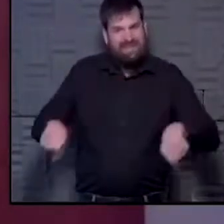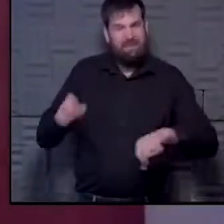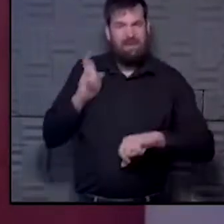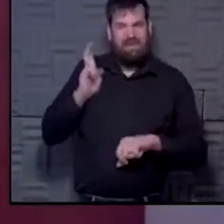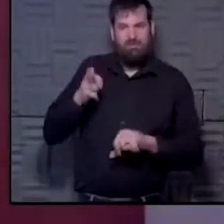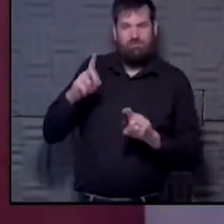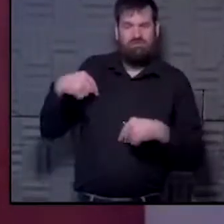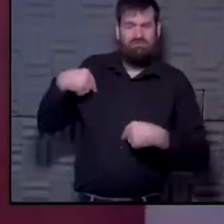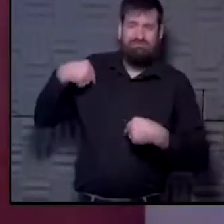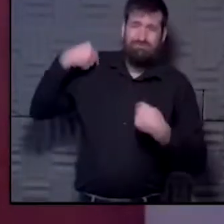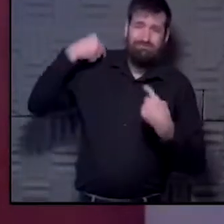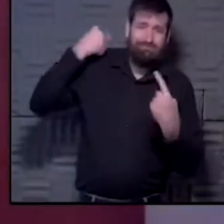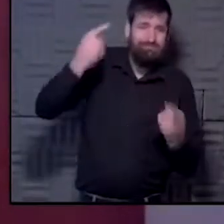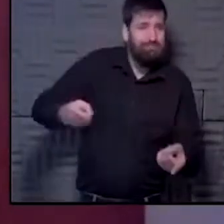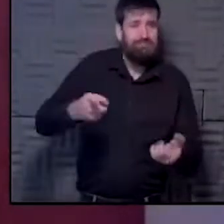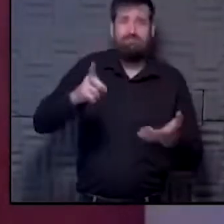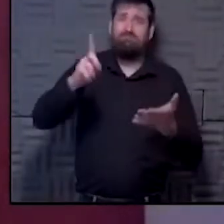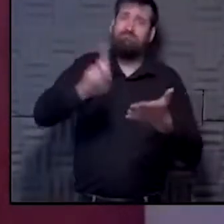experienced racism